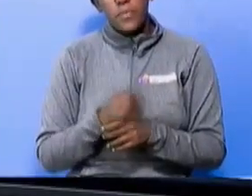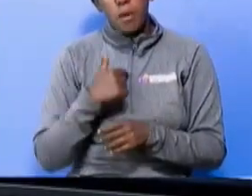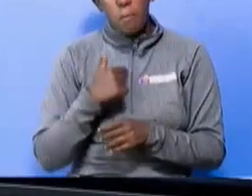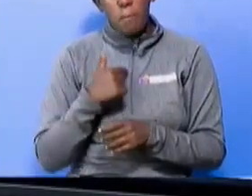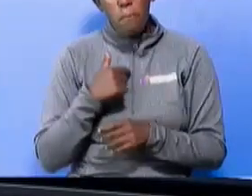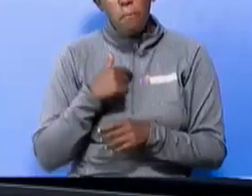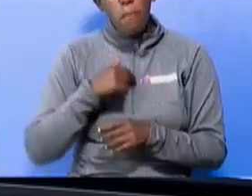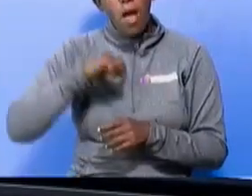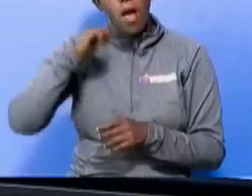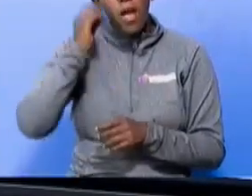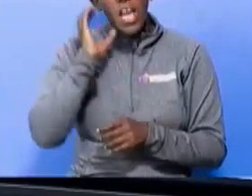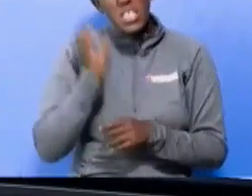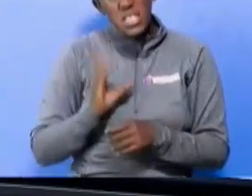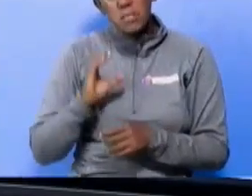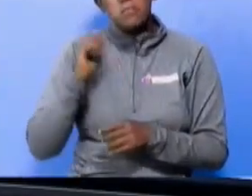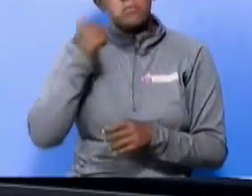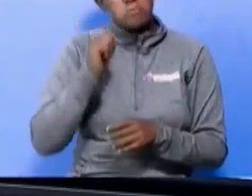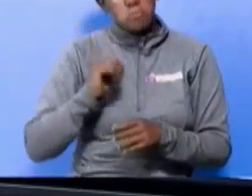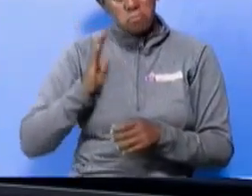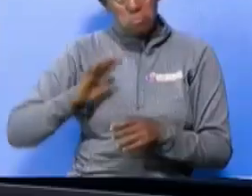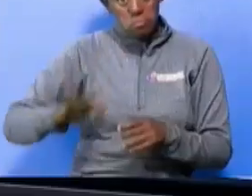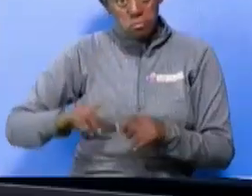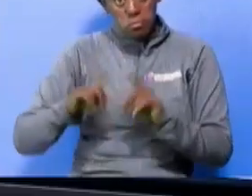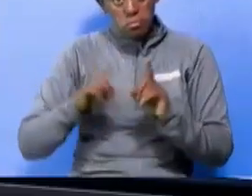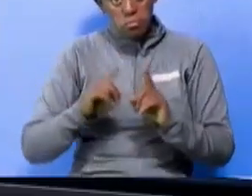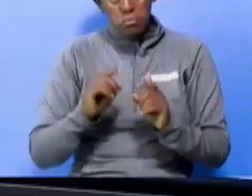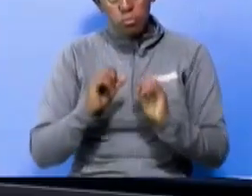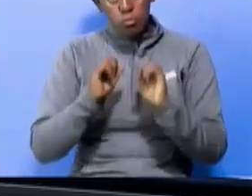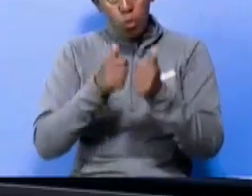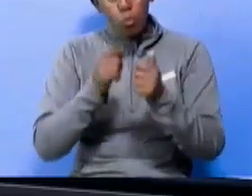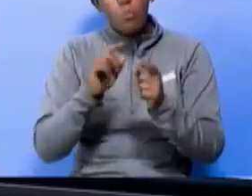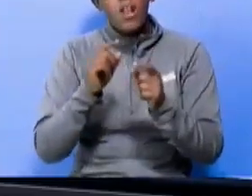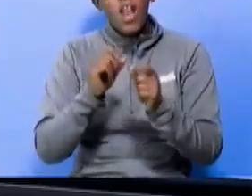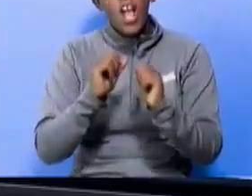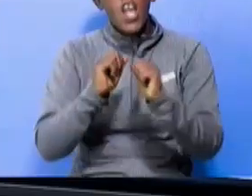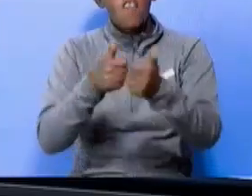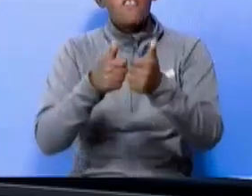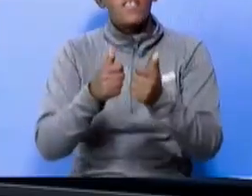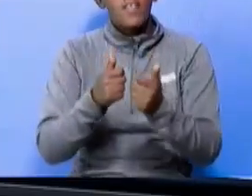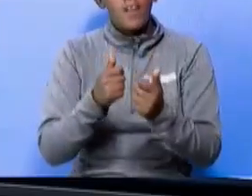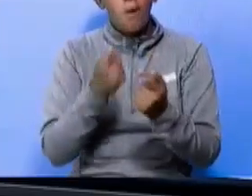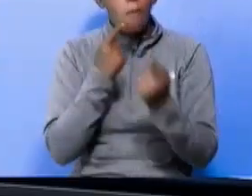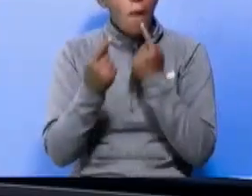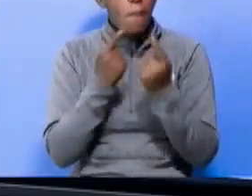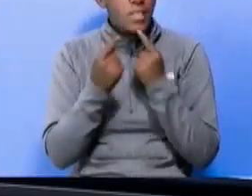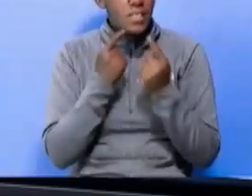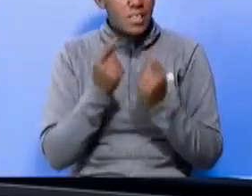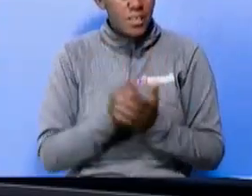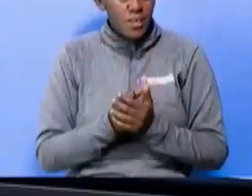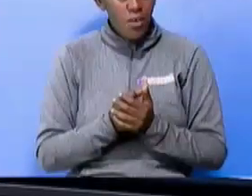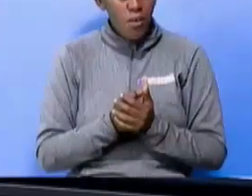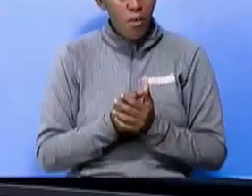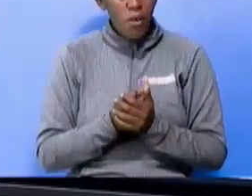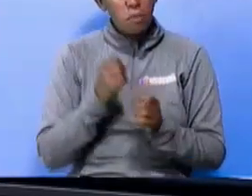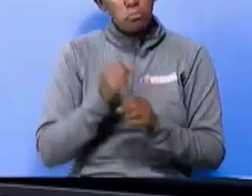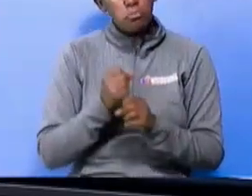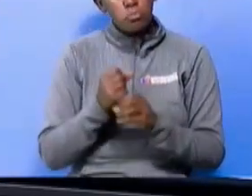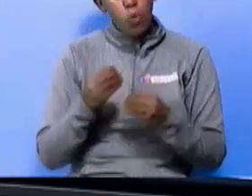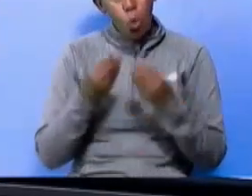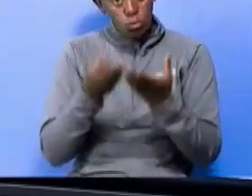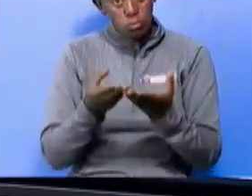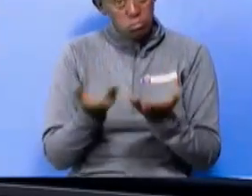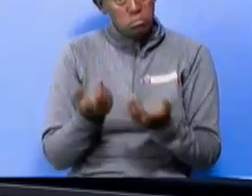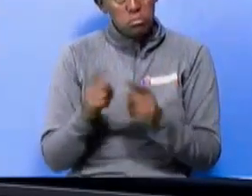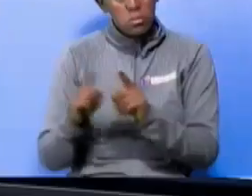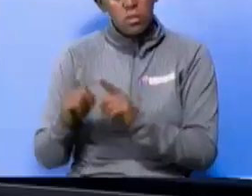cousin brought me a gift to my birthday. My cousin brought me a gift